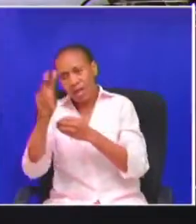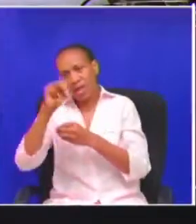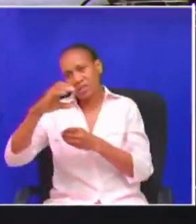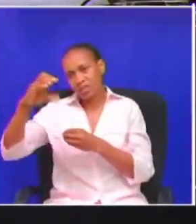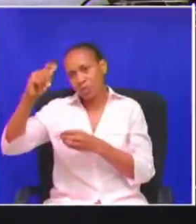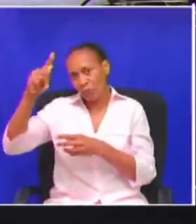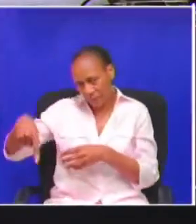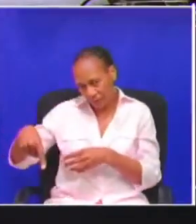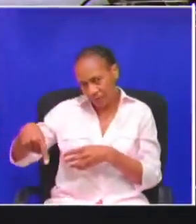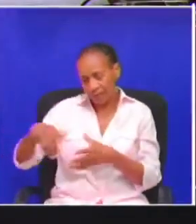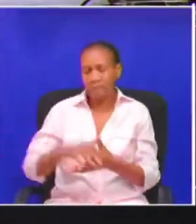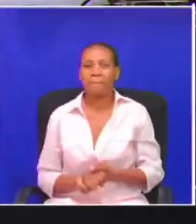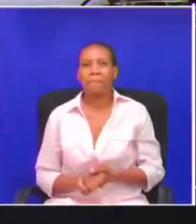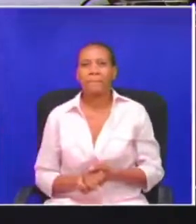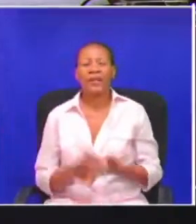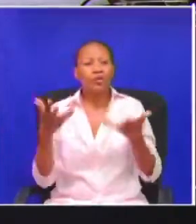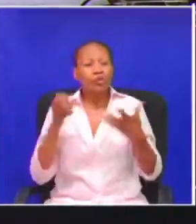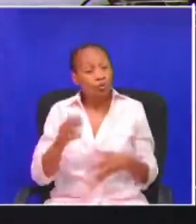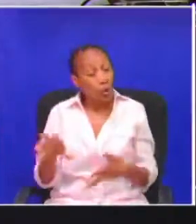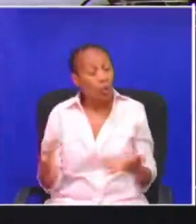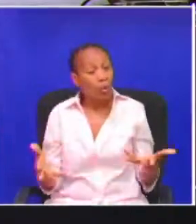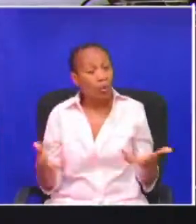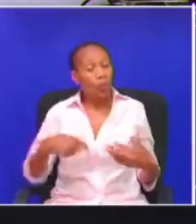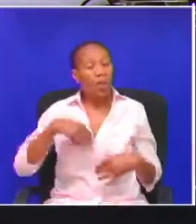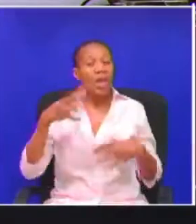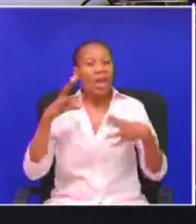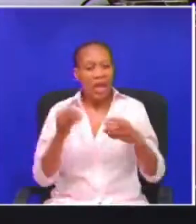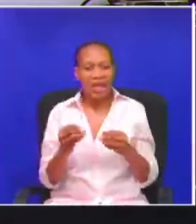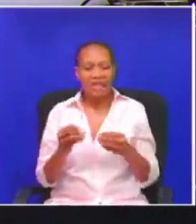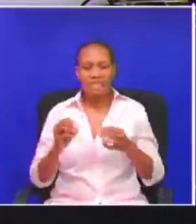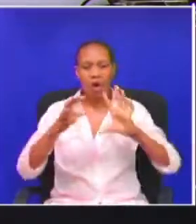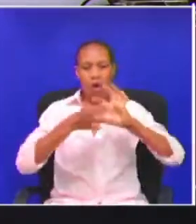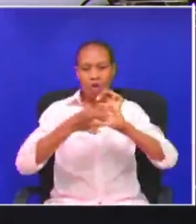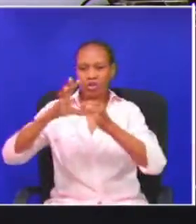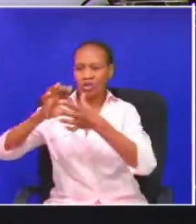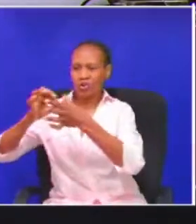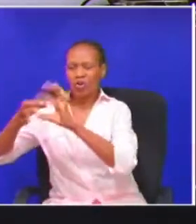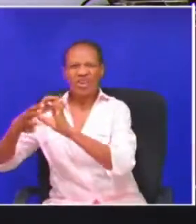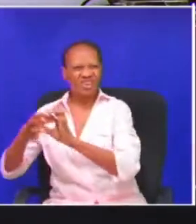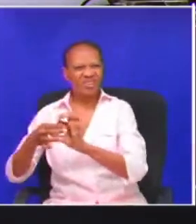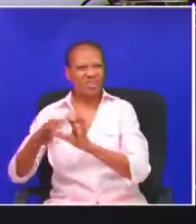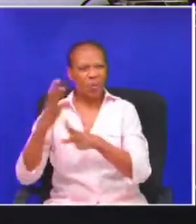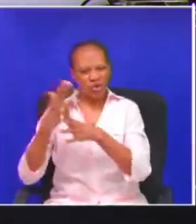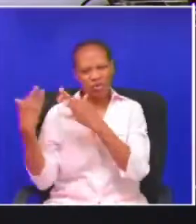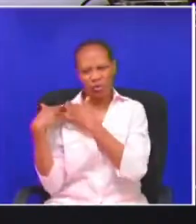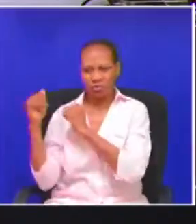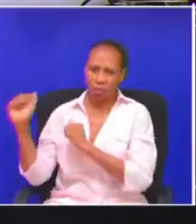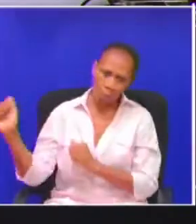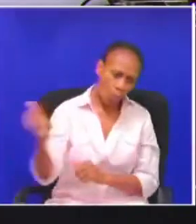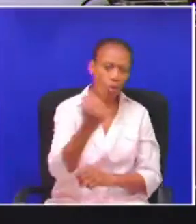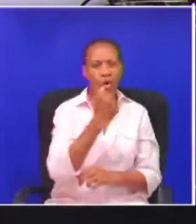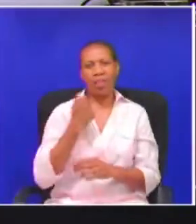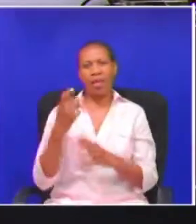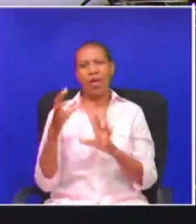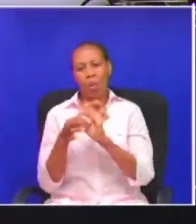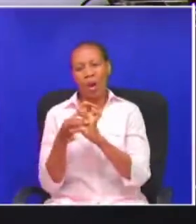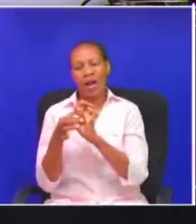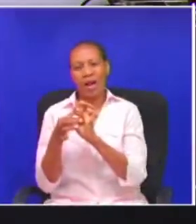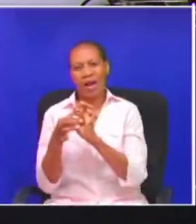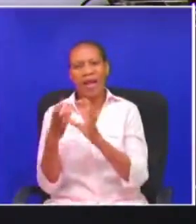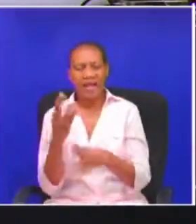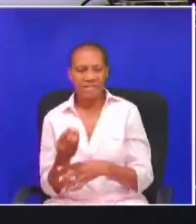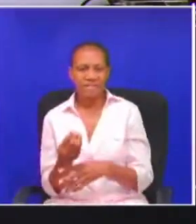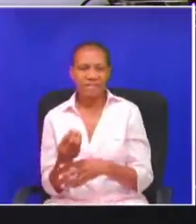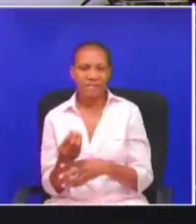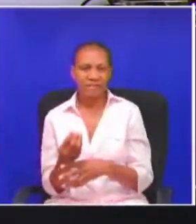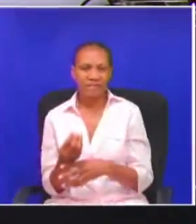of Provinces. So we have an interconnected responsibility, all of us, to deal with the